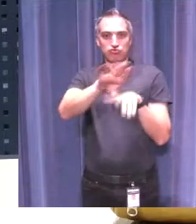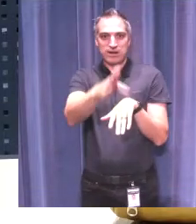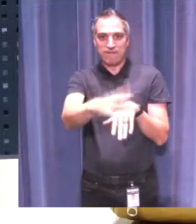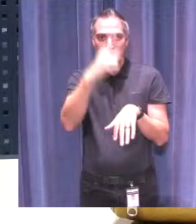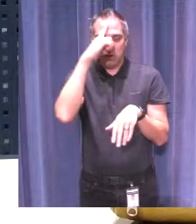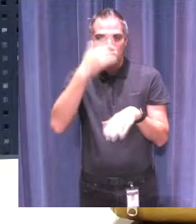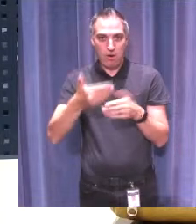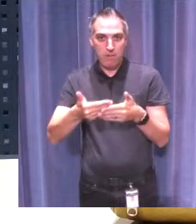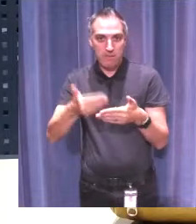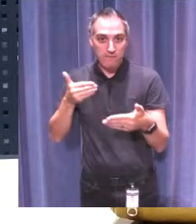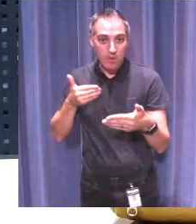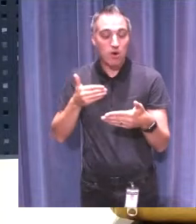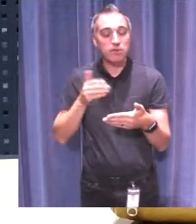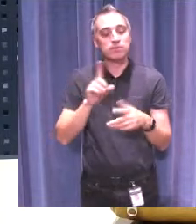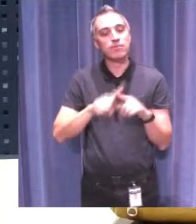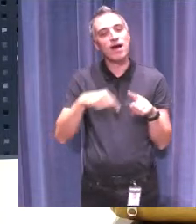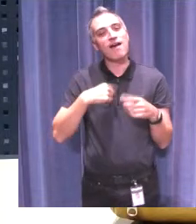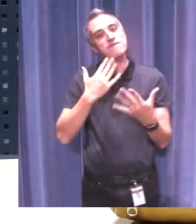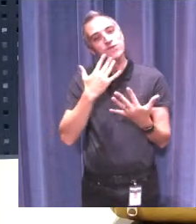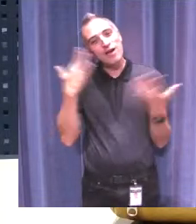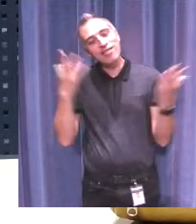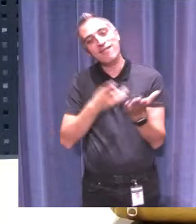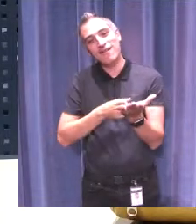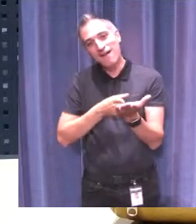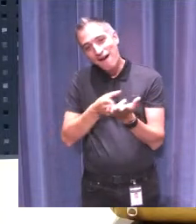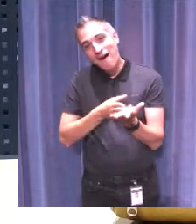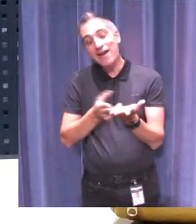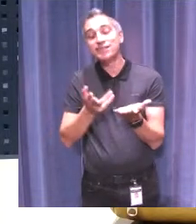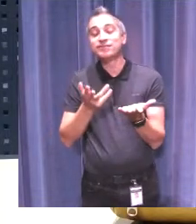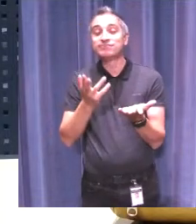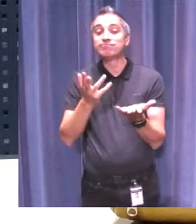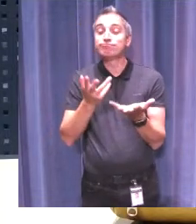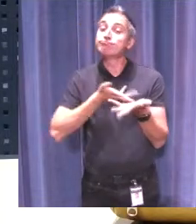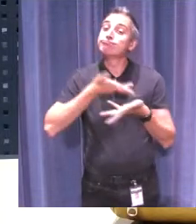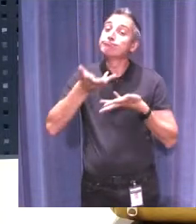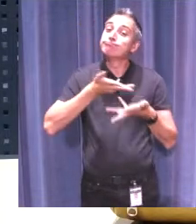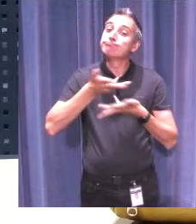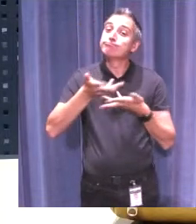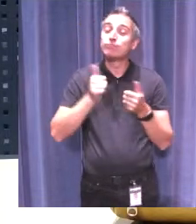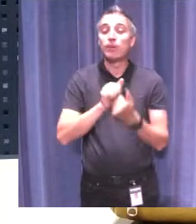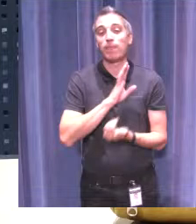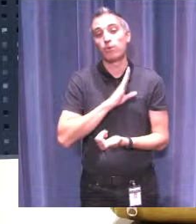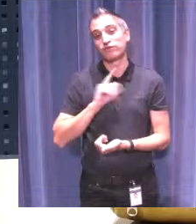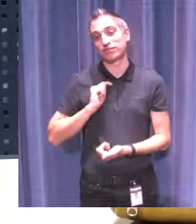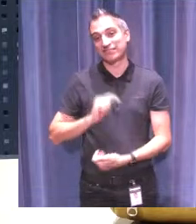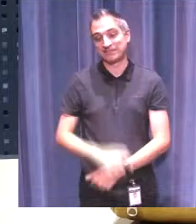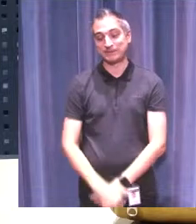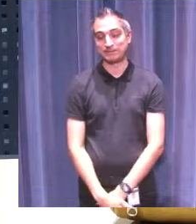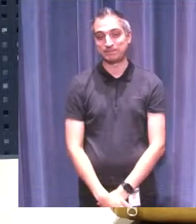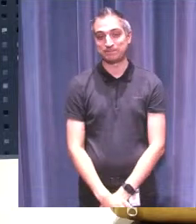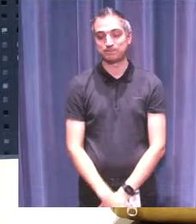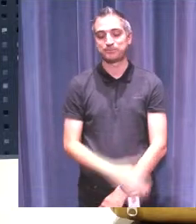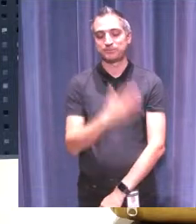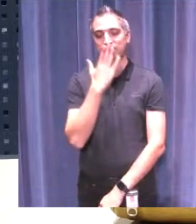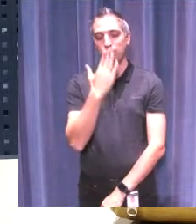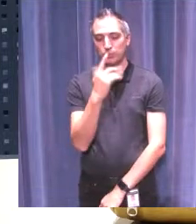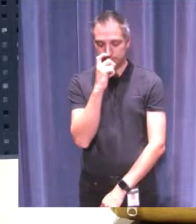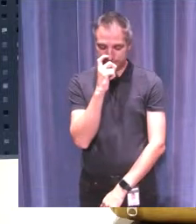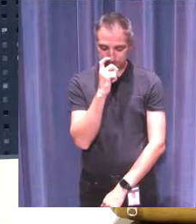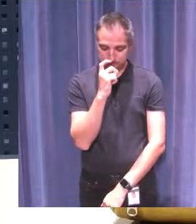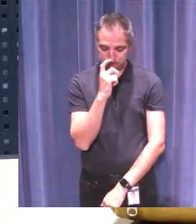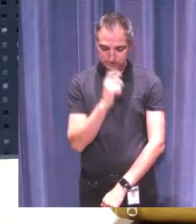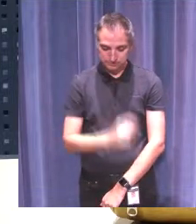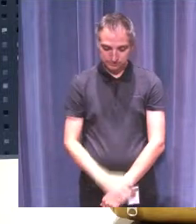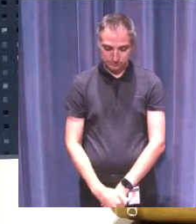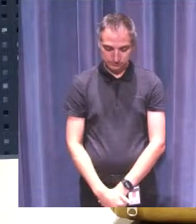very friendly, honest, active interaction with the Board of Trustees. Thank you. Thank